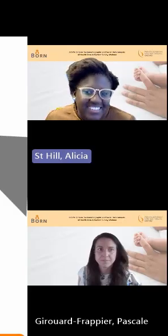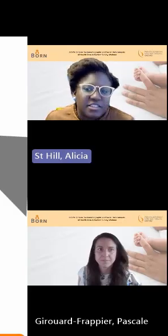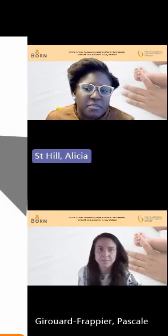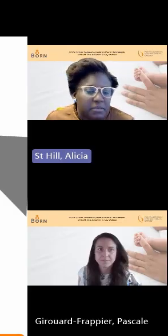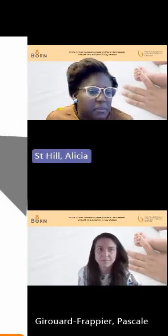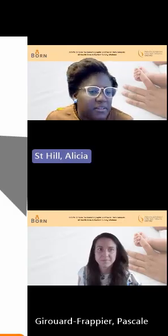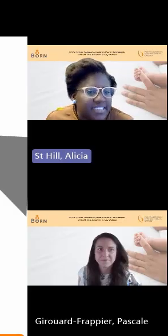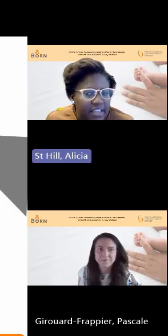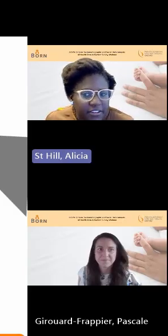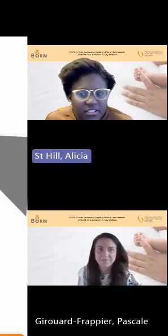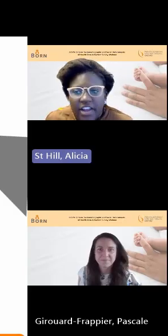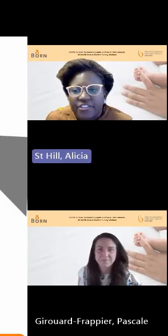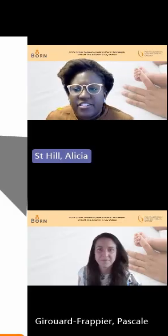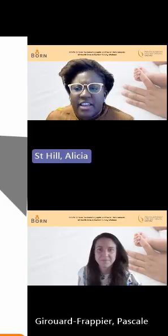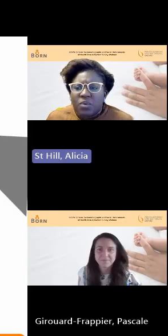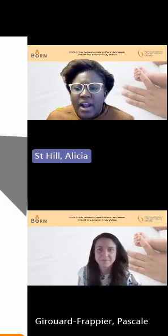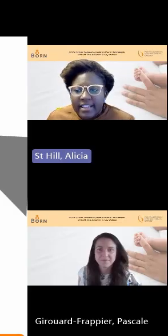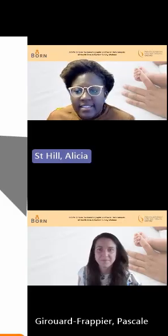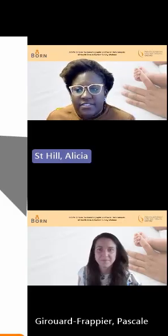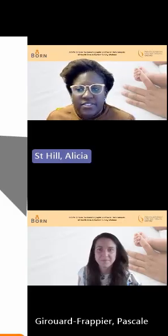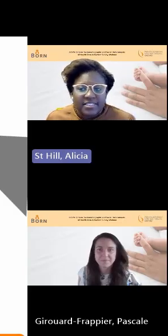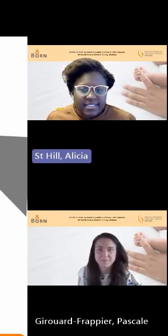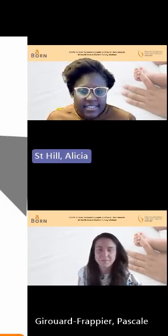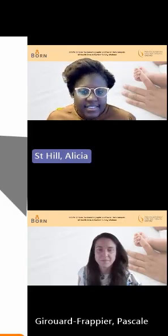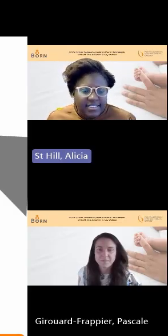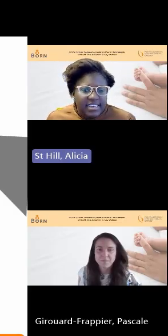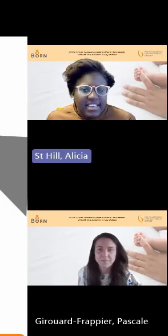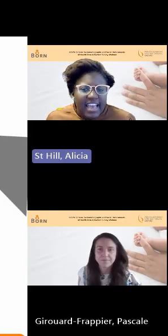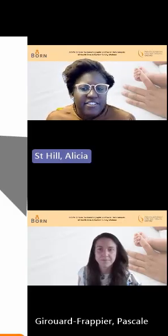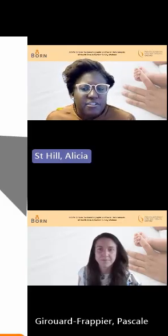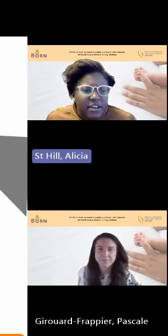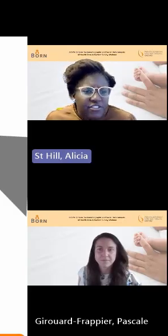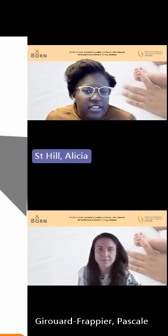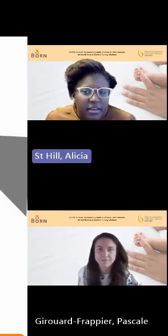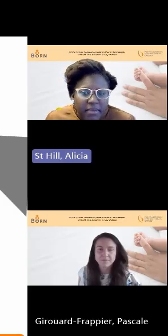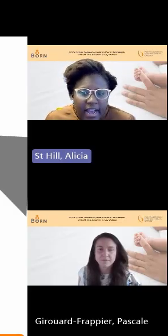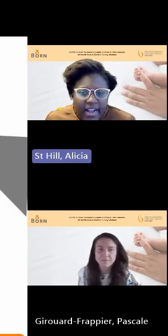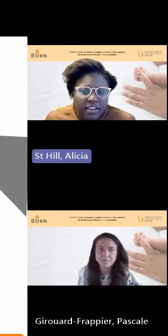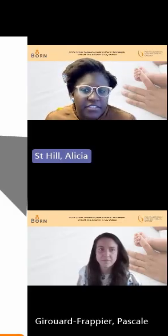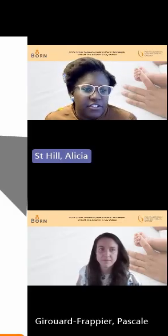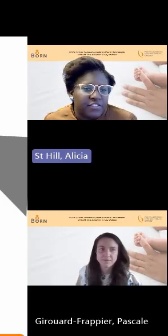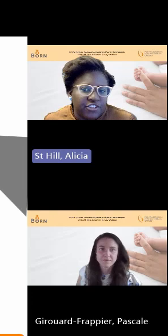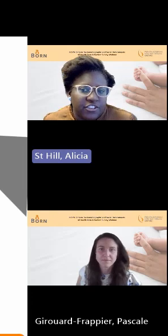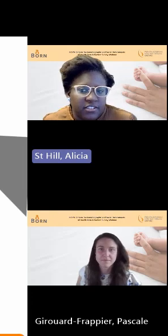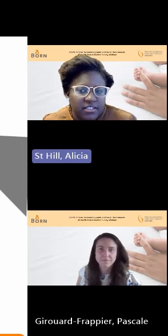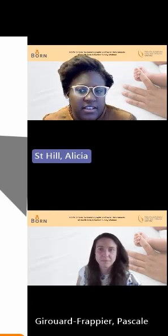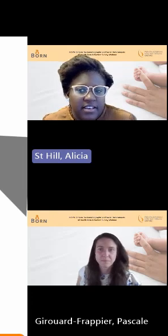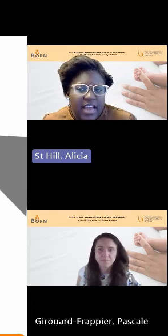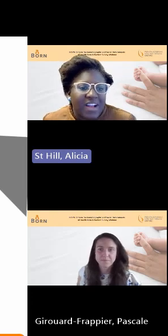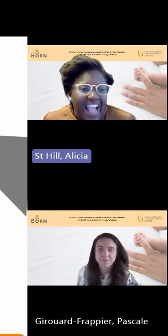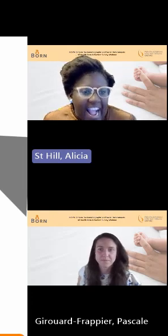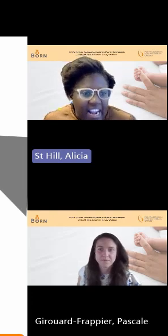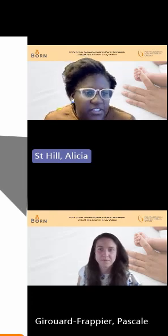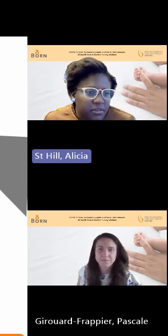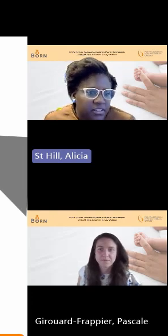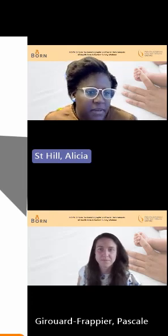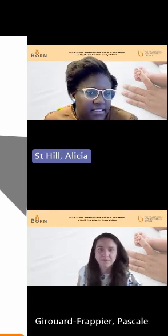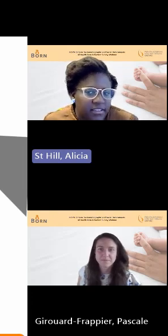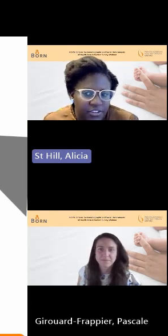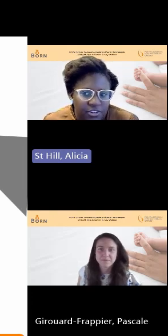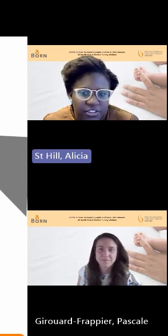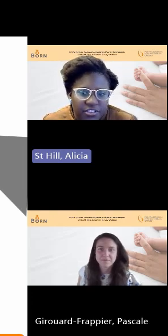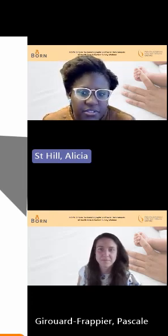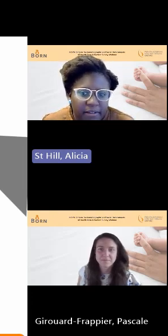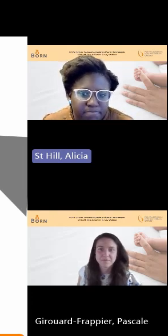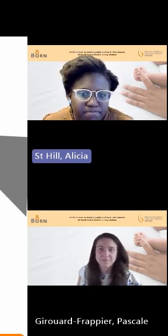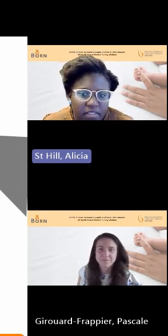be committed to bringing people together to understand why these differences exist and to measure the impact of the interventions. And we're actively building